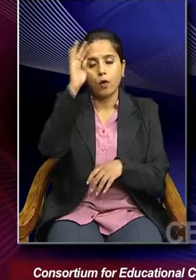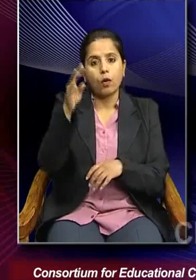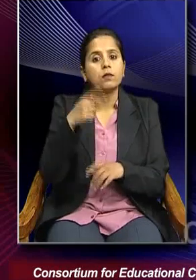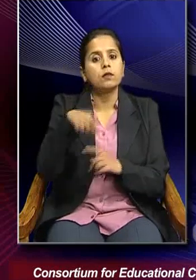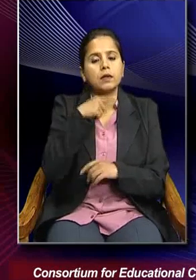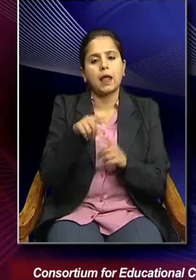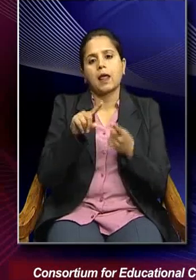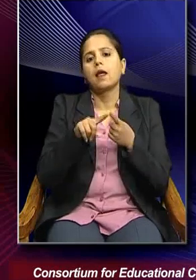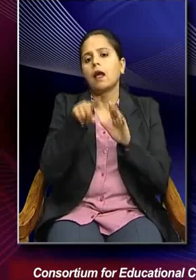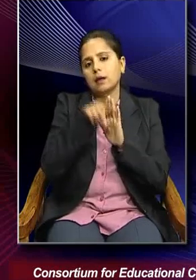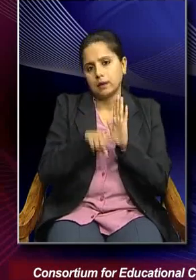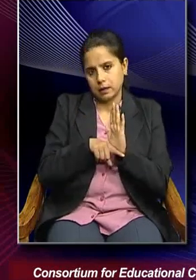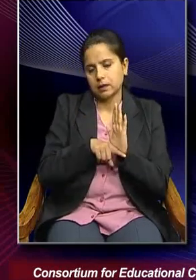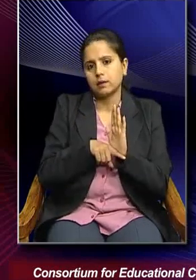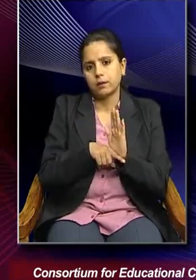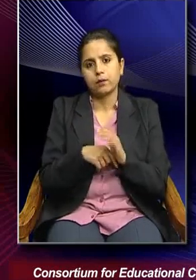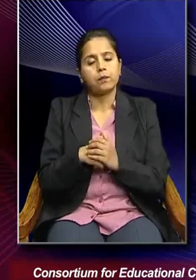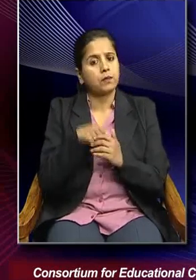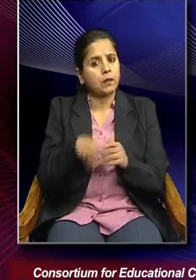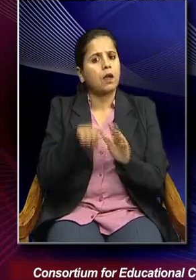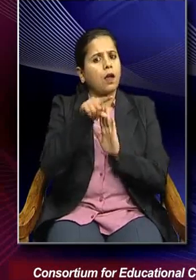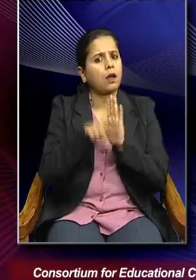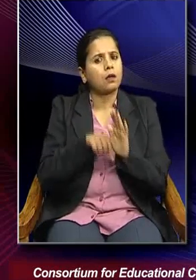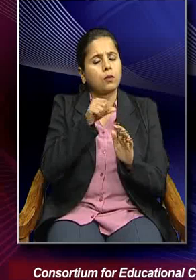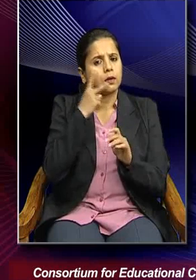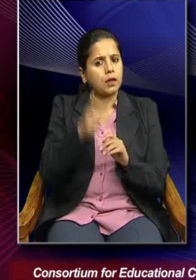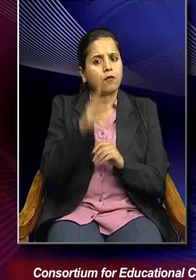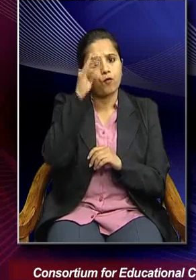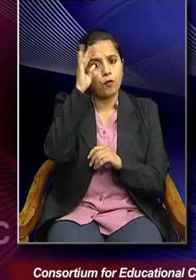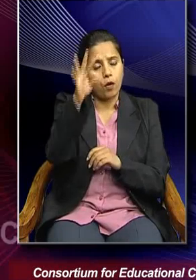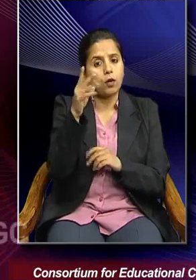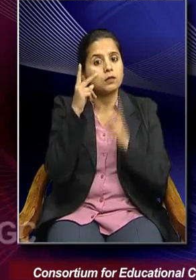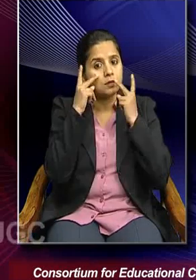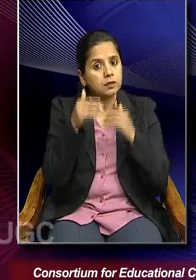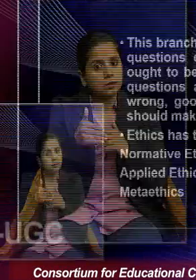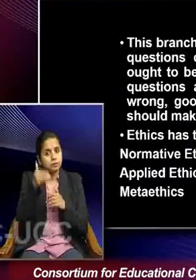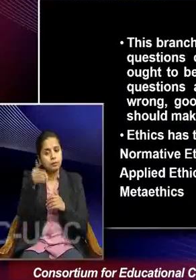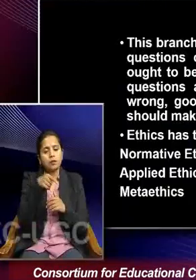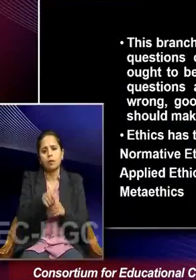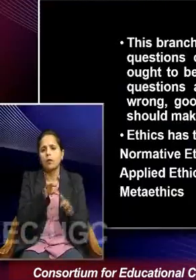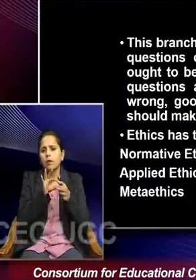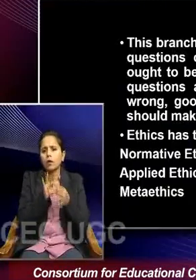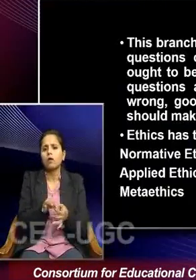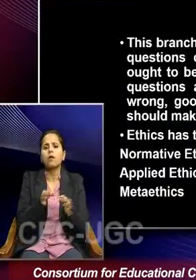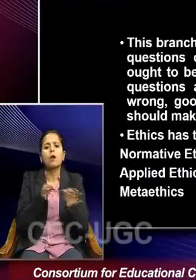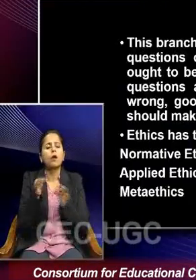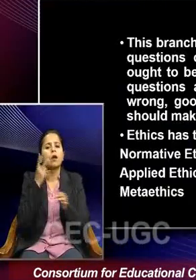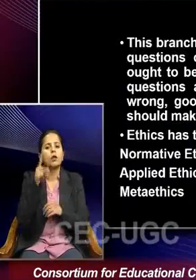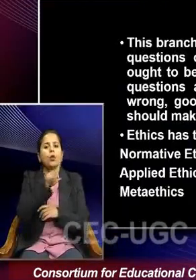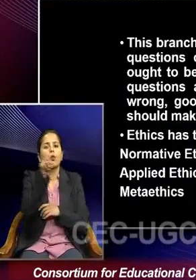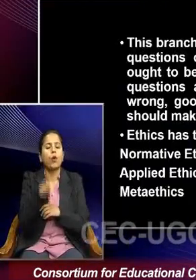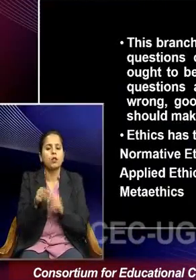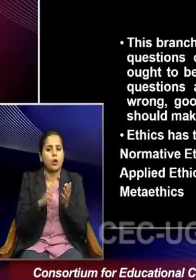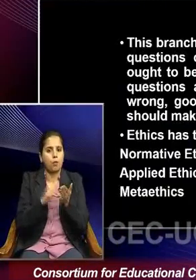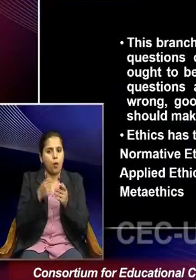ethics. This branch of philosophy deals with the question of